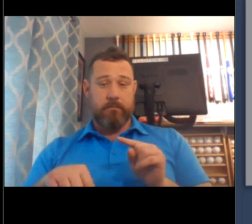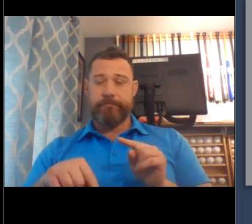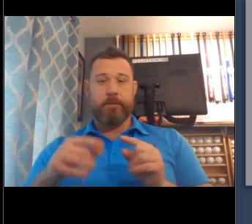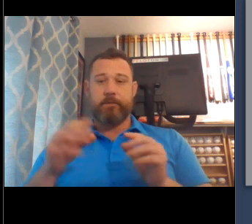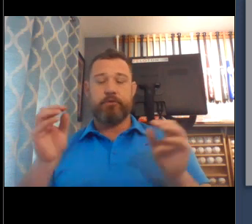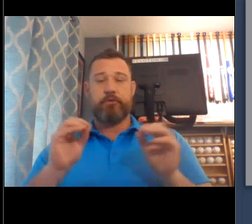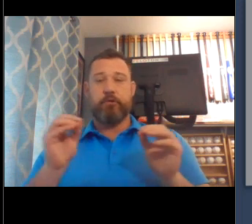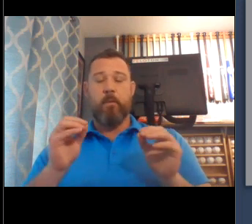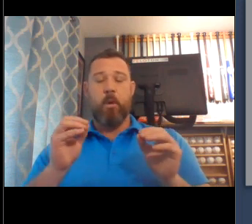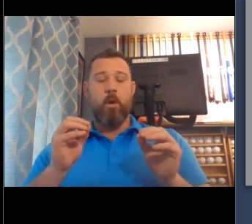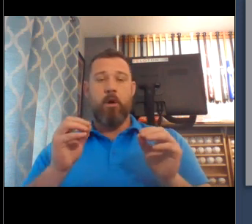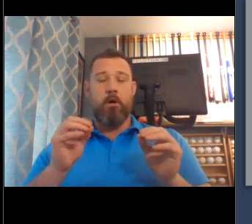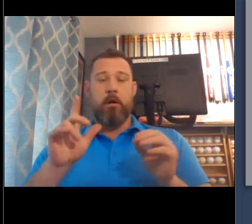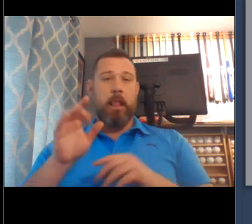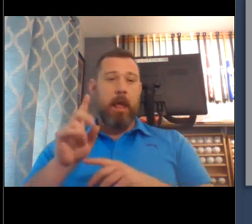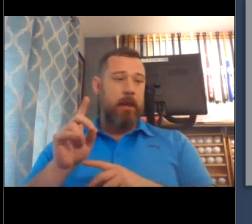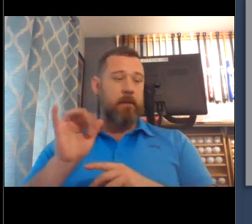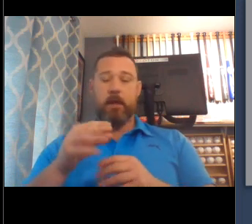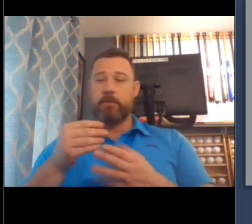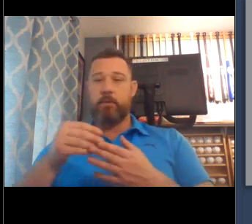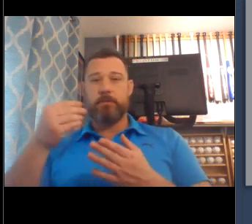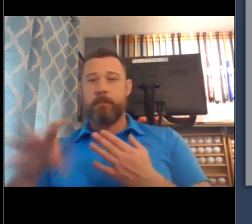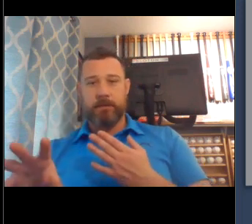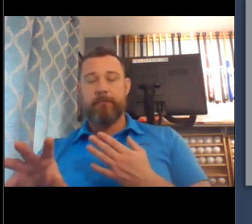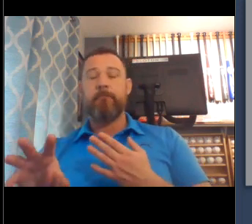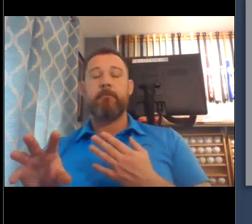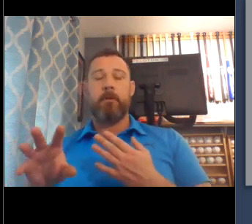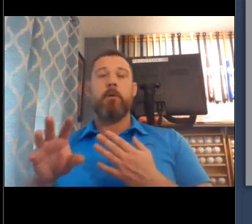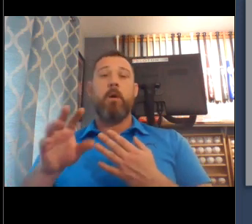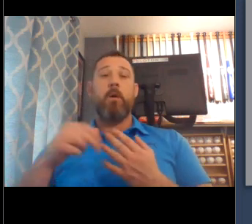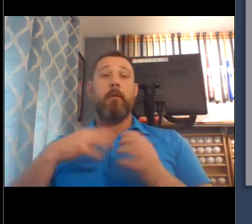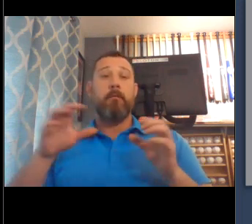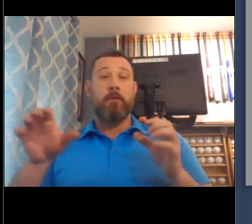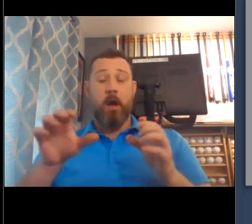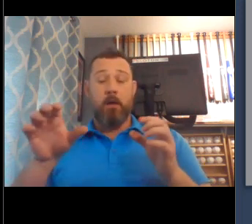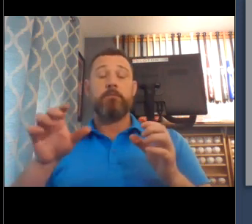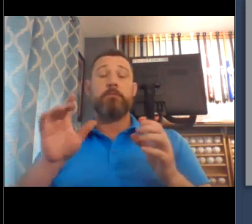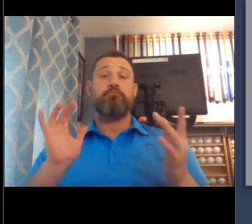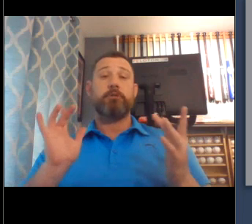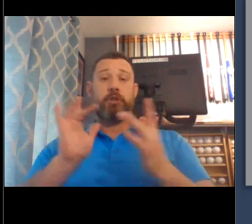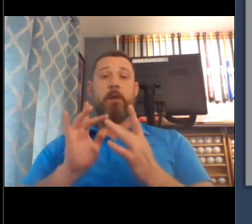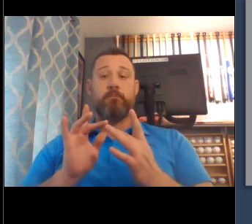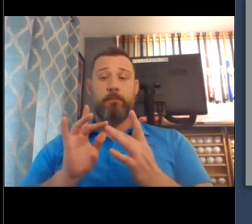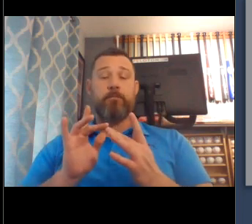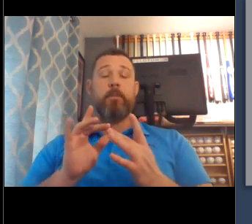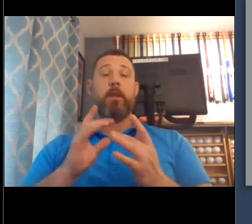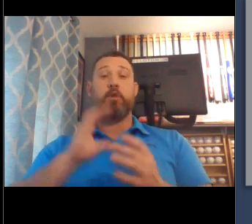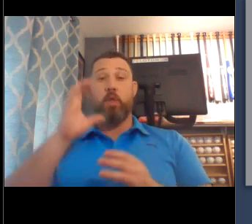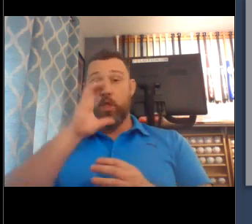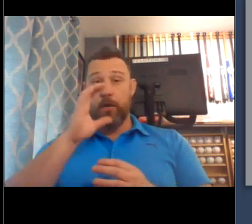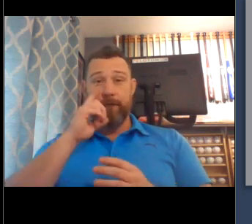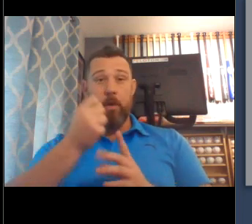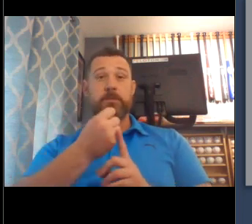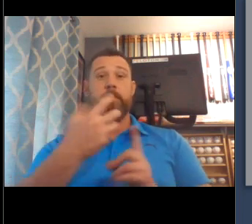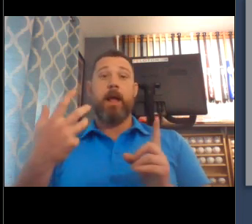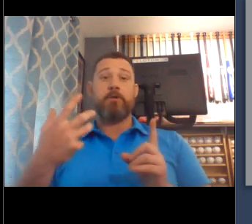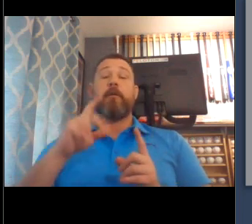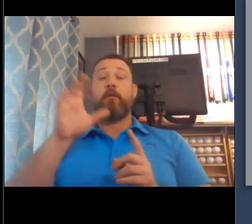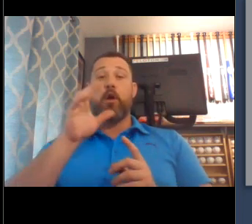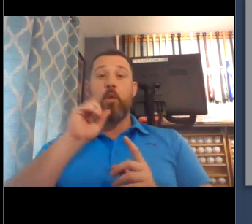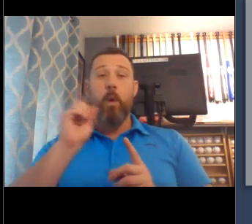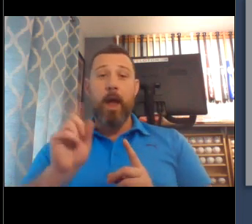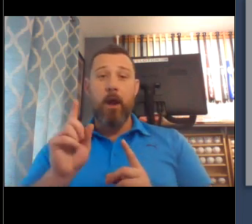land or it's too expensive. What we have done is reached out and said, as you look for expansion, as you look for where you want to go, look